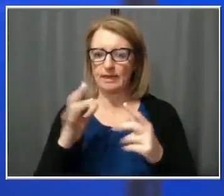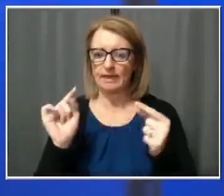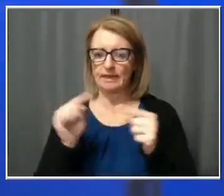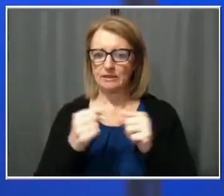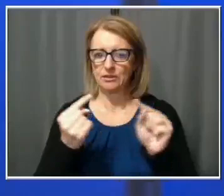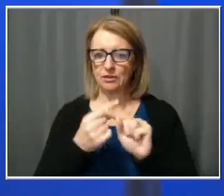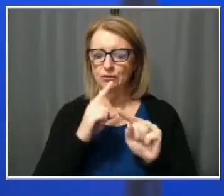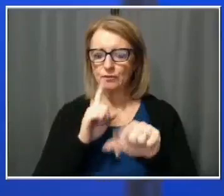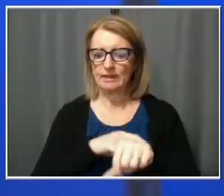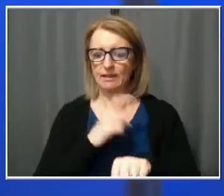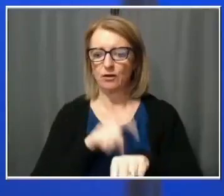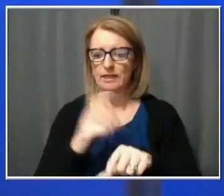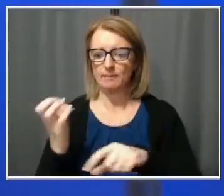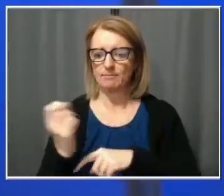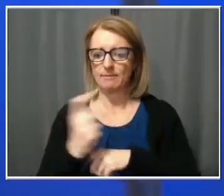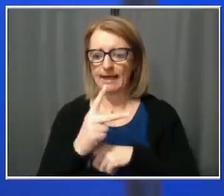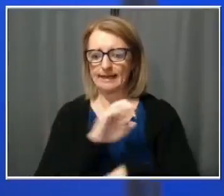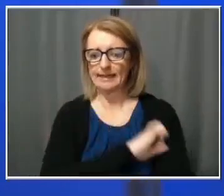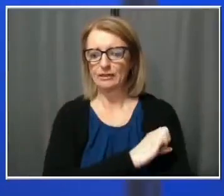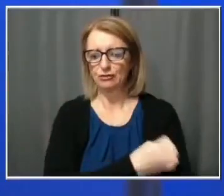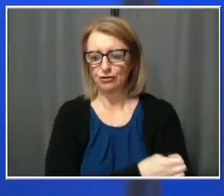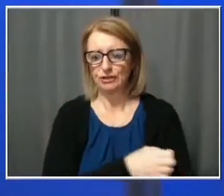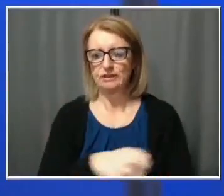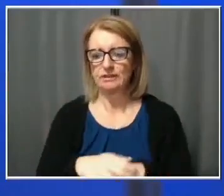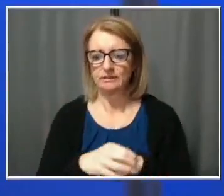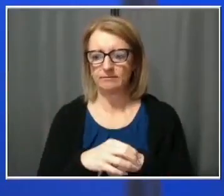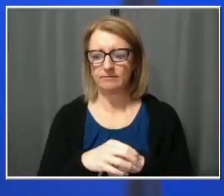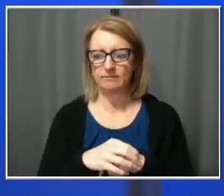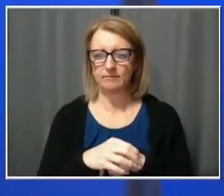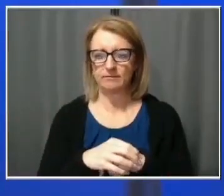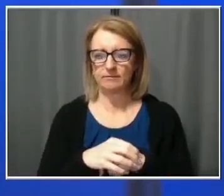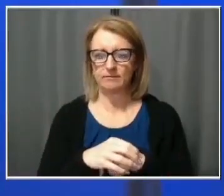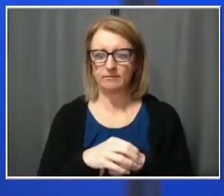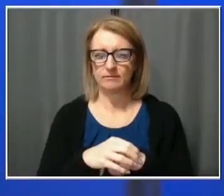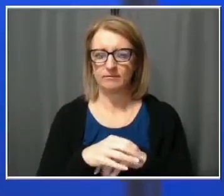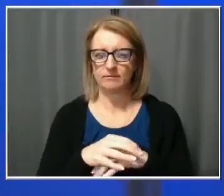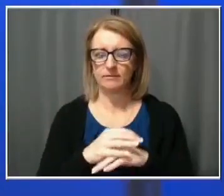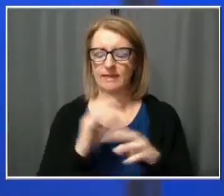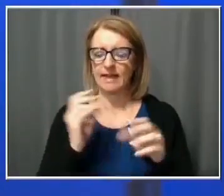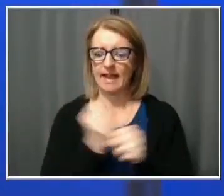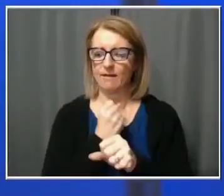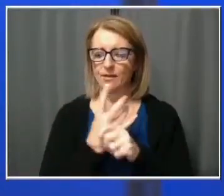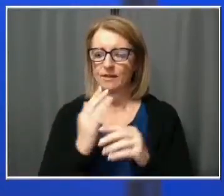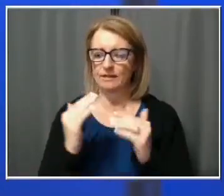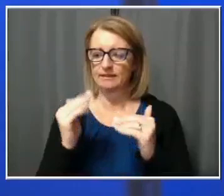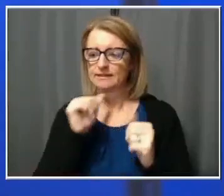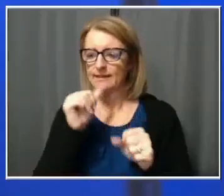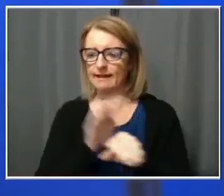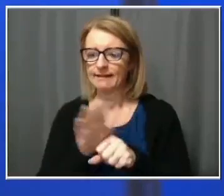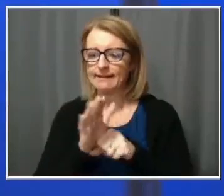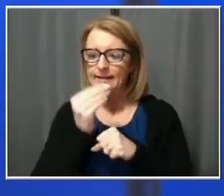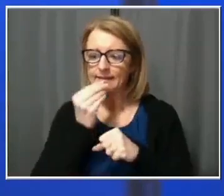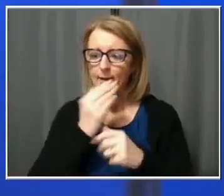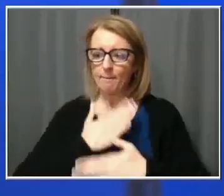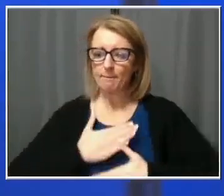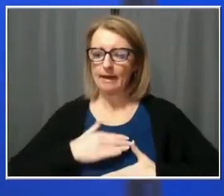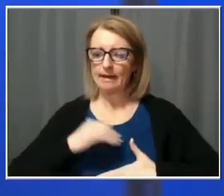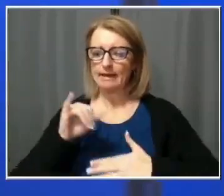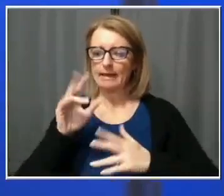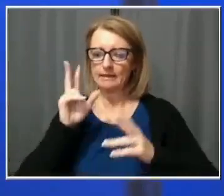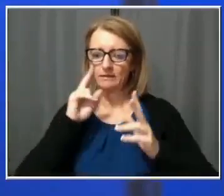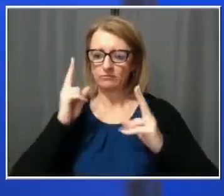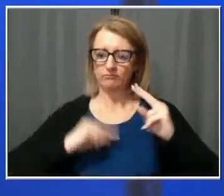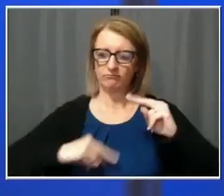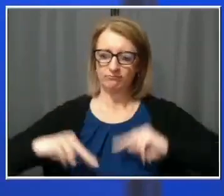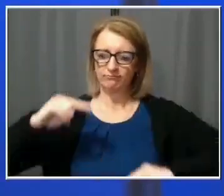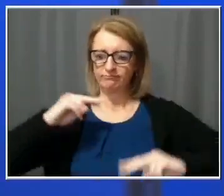long time to get it back, and it was and everything from underfueling to body image to not training properly that